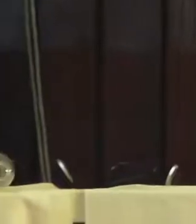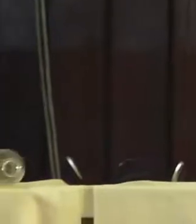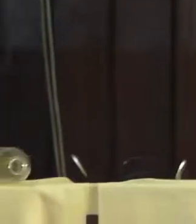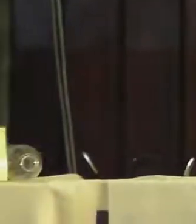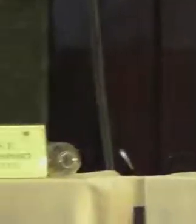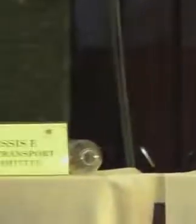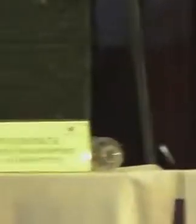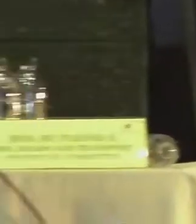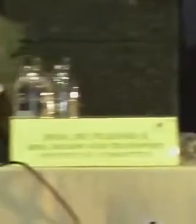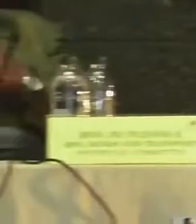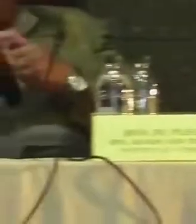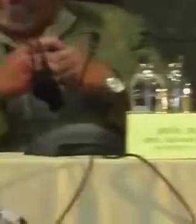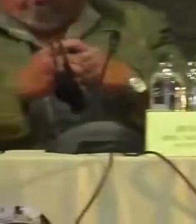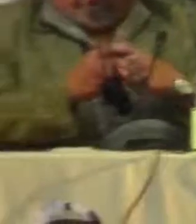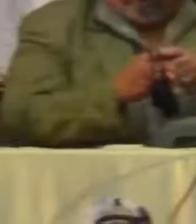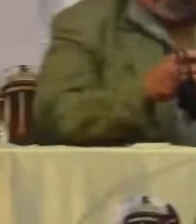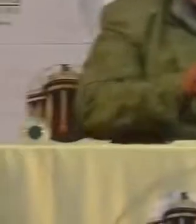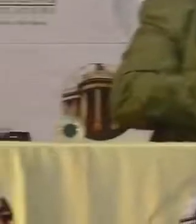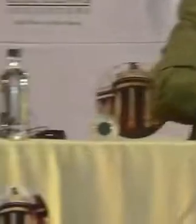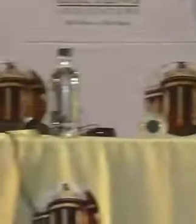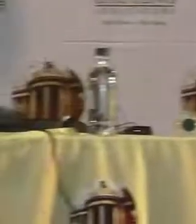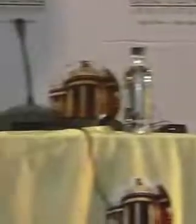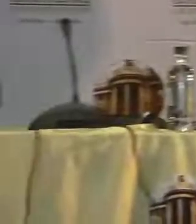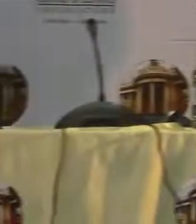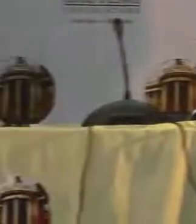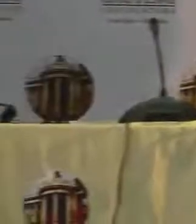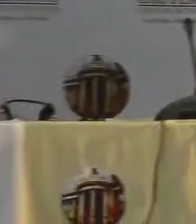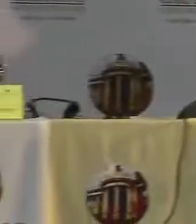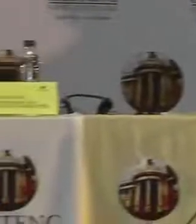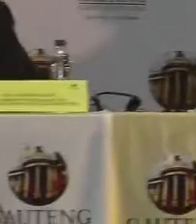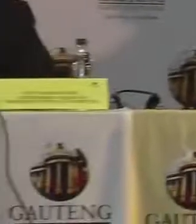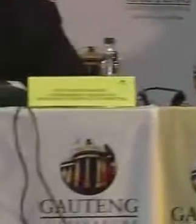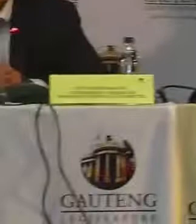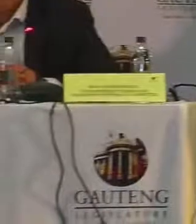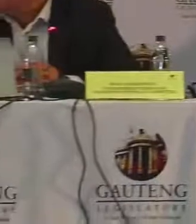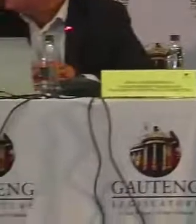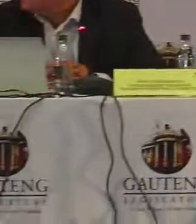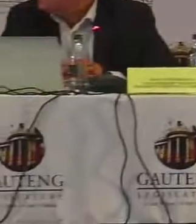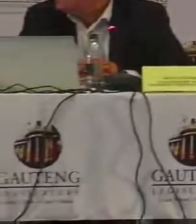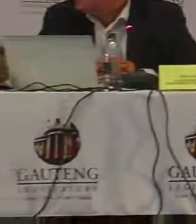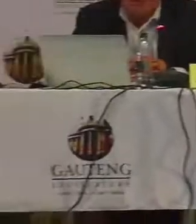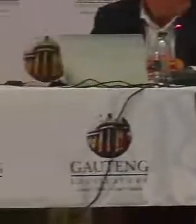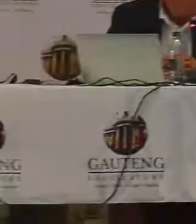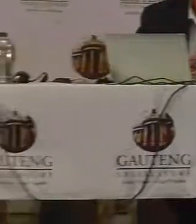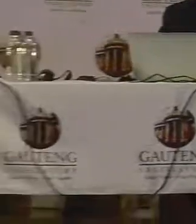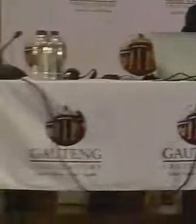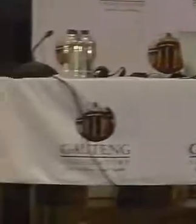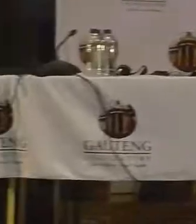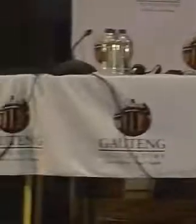Sorry, Member Letwaba is moving for the adoption of the report. Is he a seconder for the report?